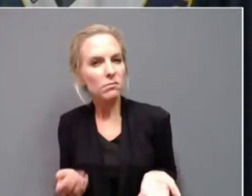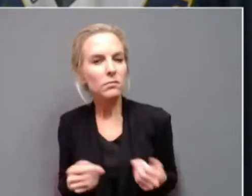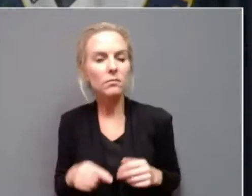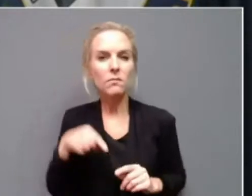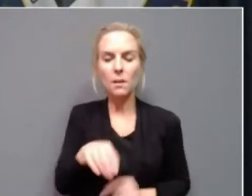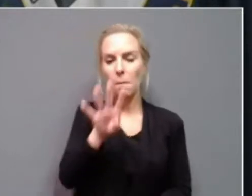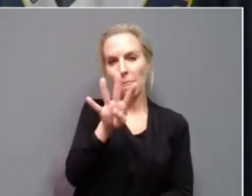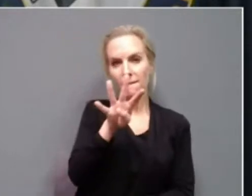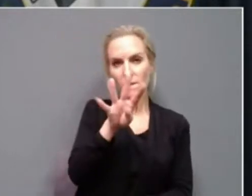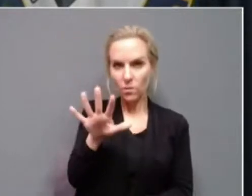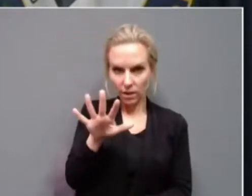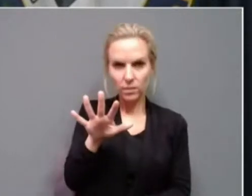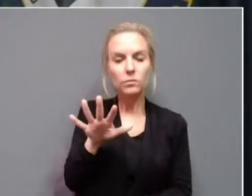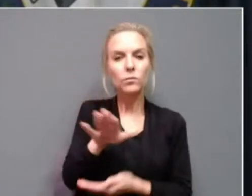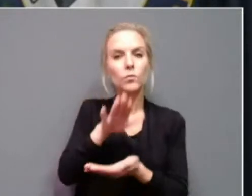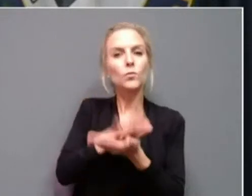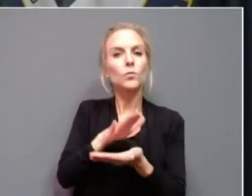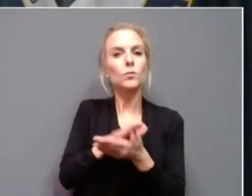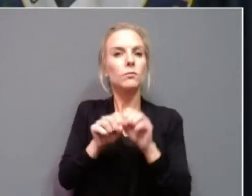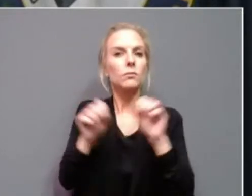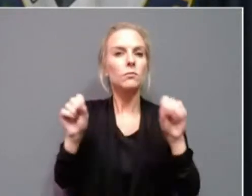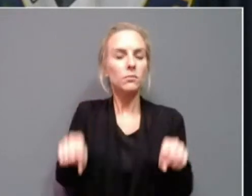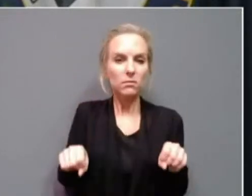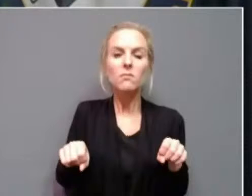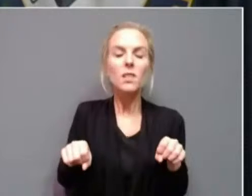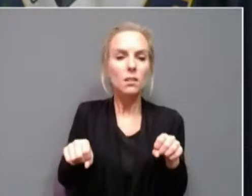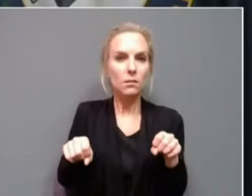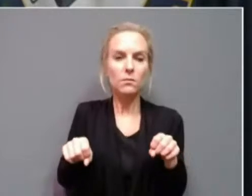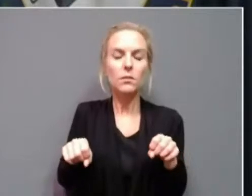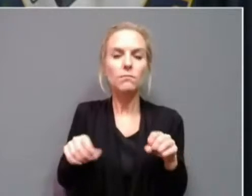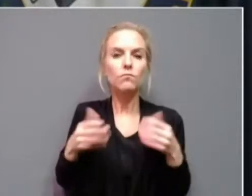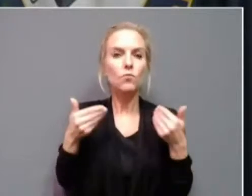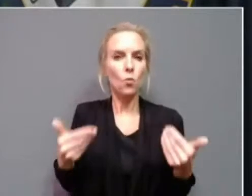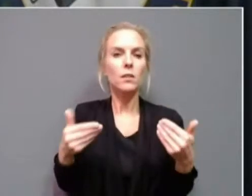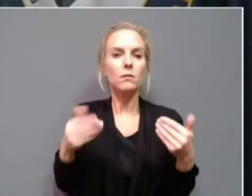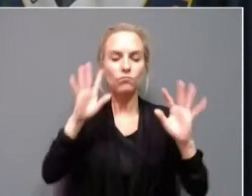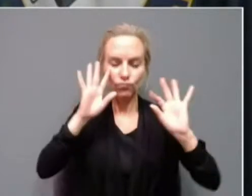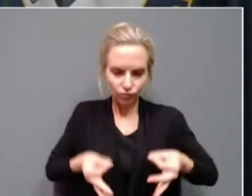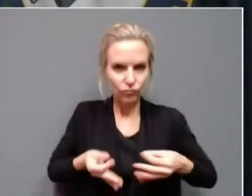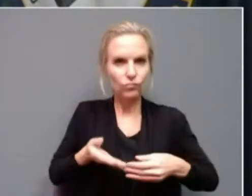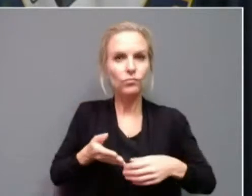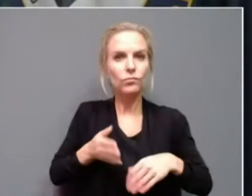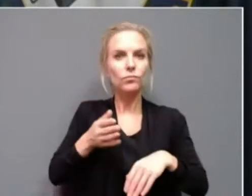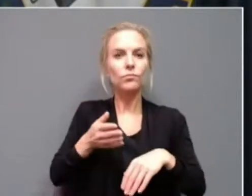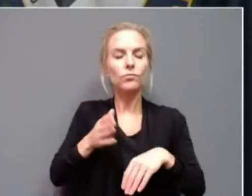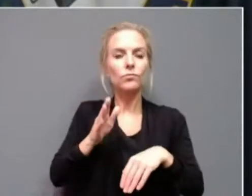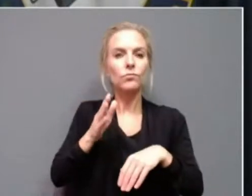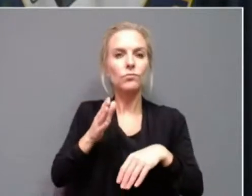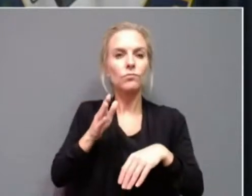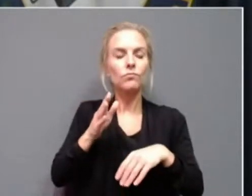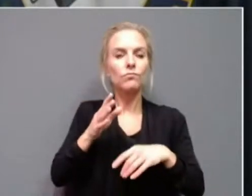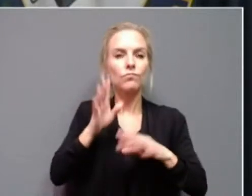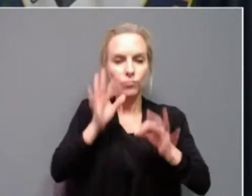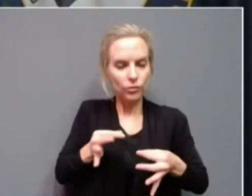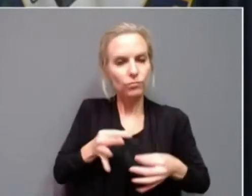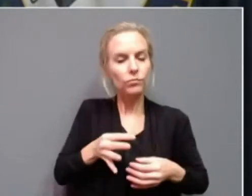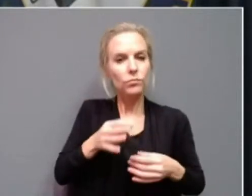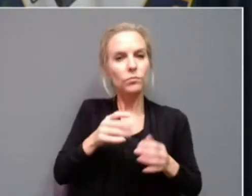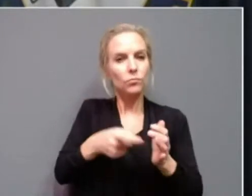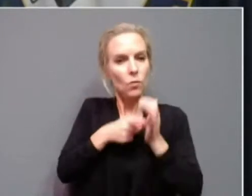45 school systems plus made the decision on universal masking before